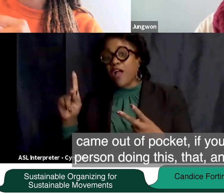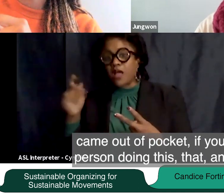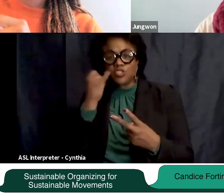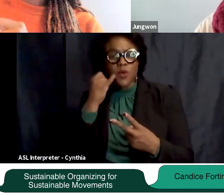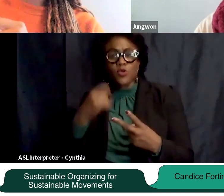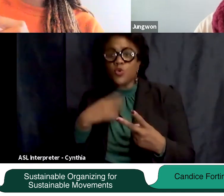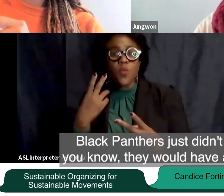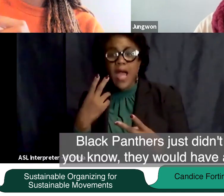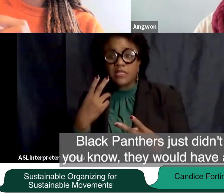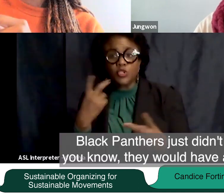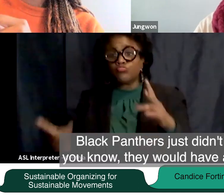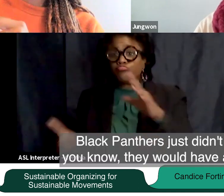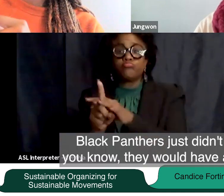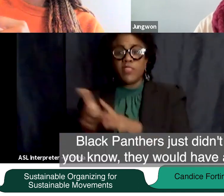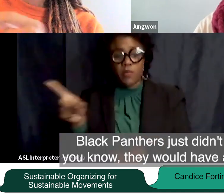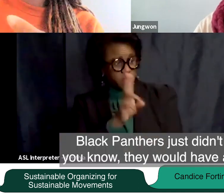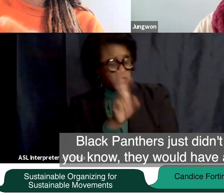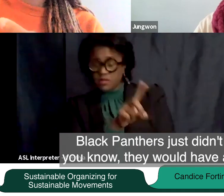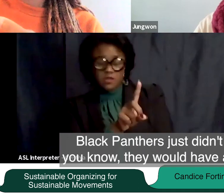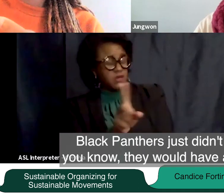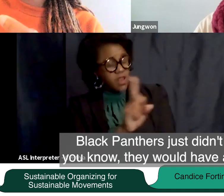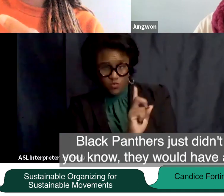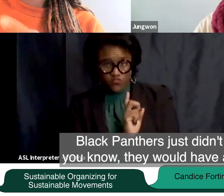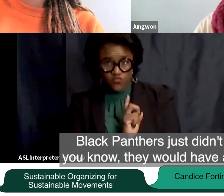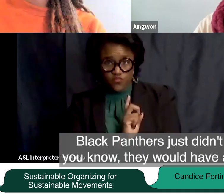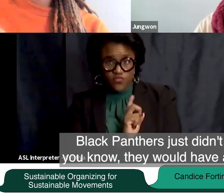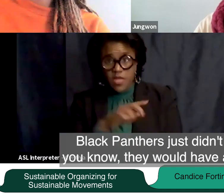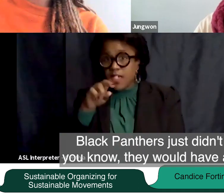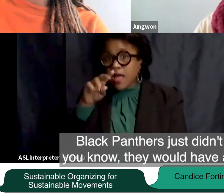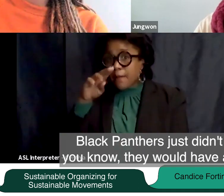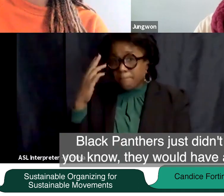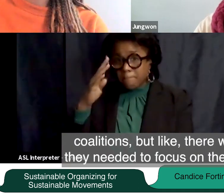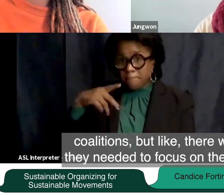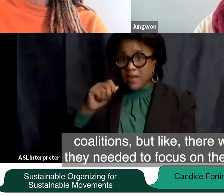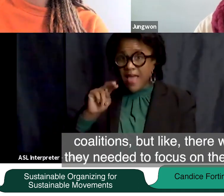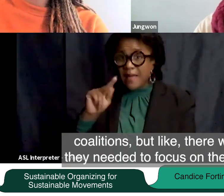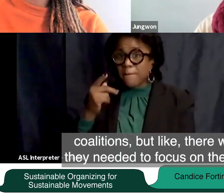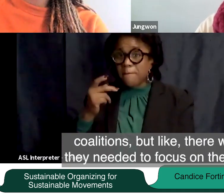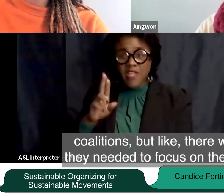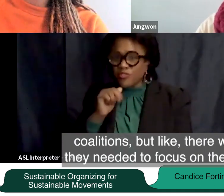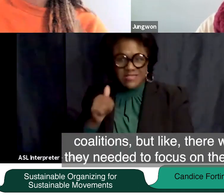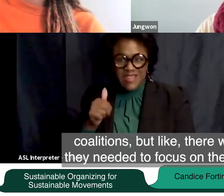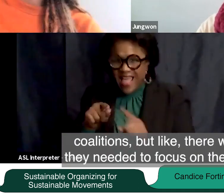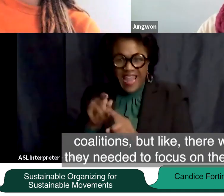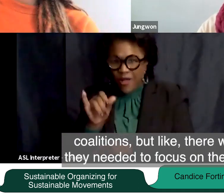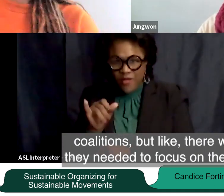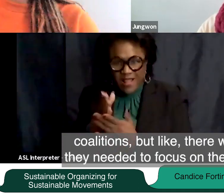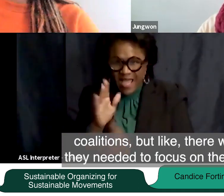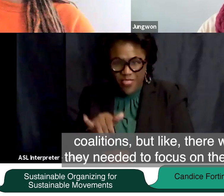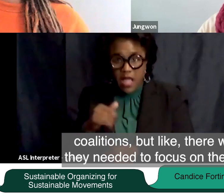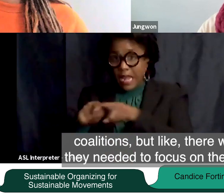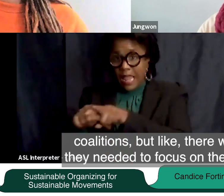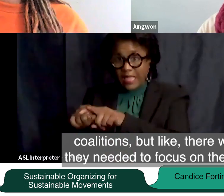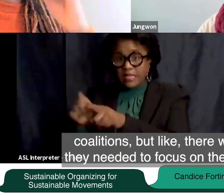and the third. Um, Black Panthers just didn't allow that. They would have alliances and coalitions, but like there was just no, because they